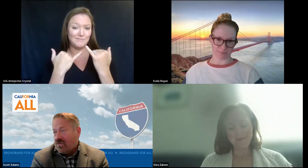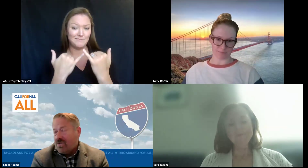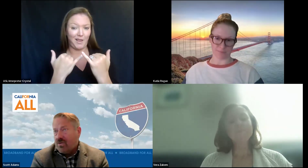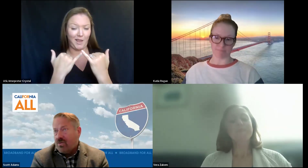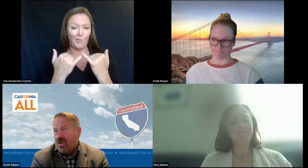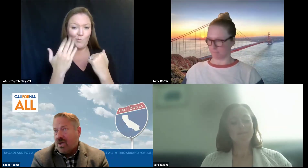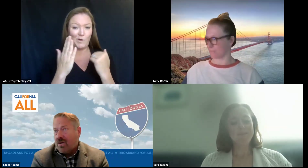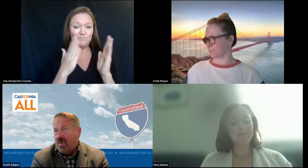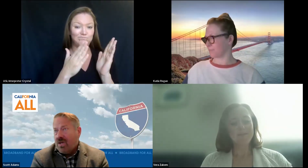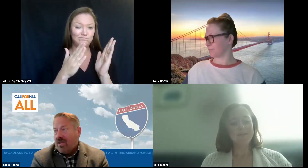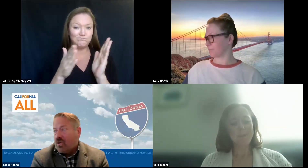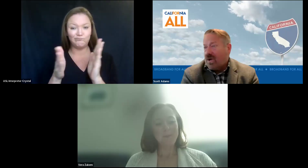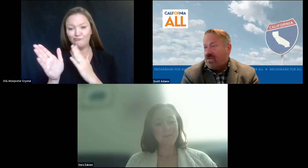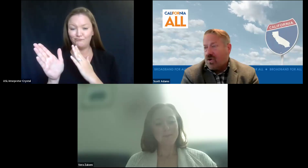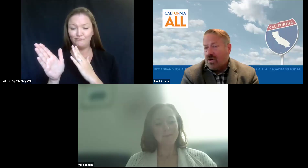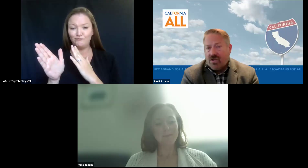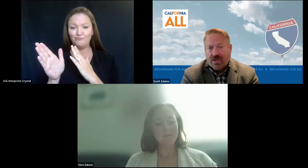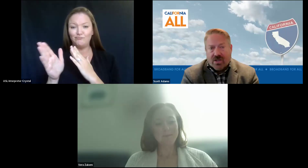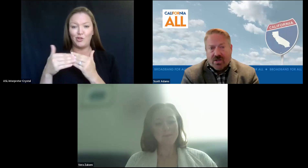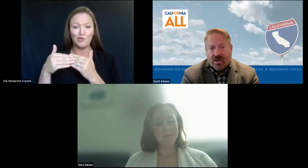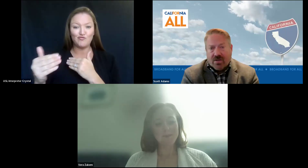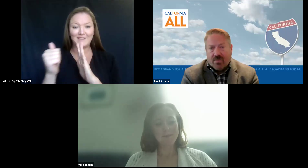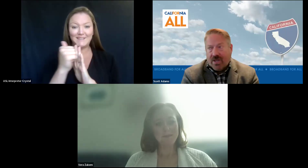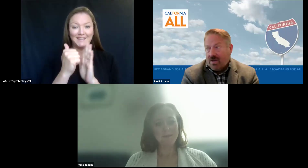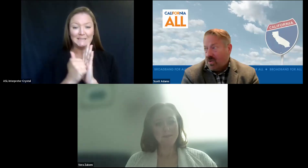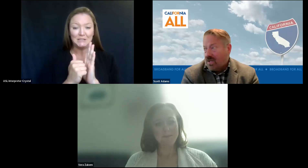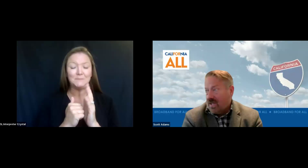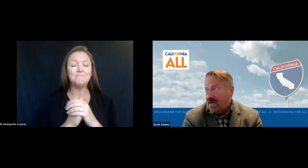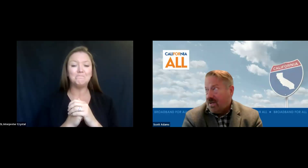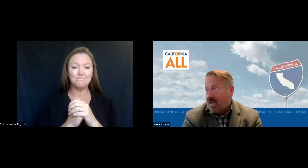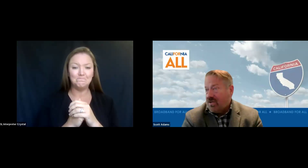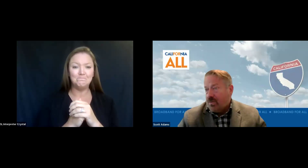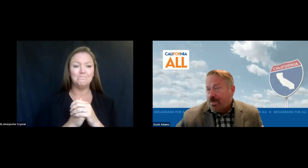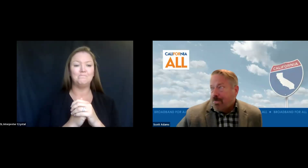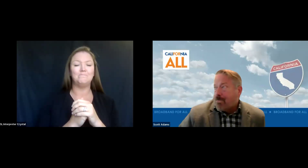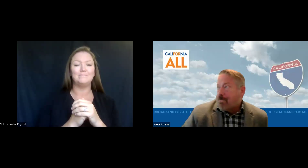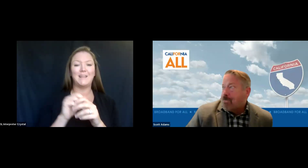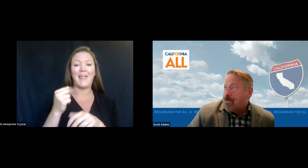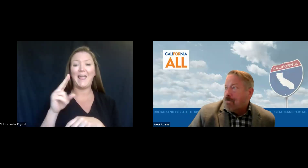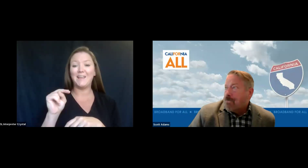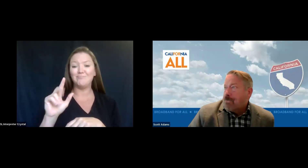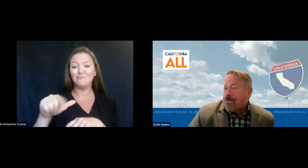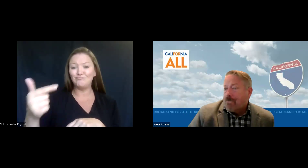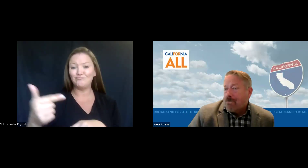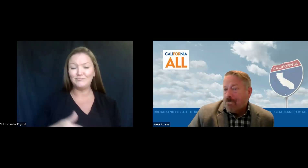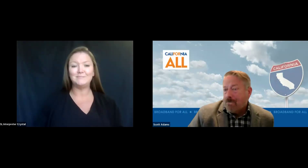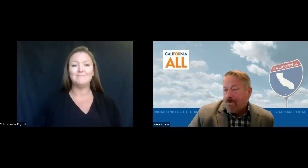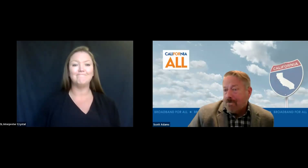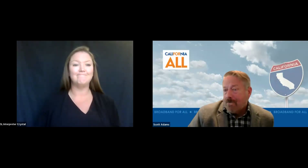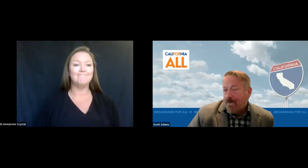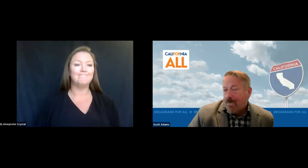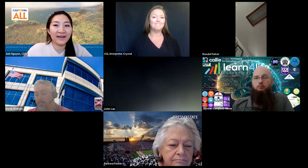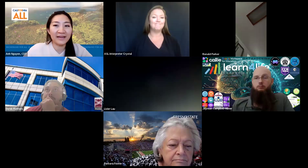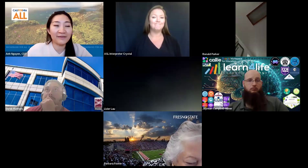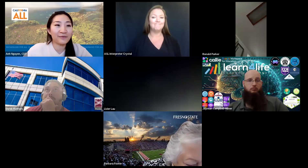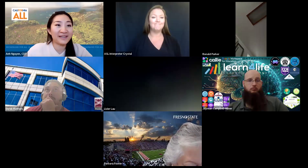pivot now to the rest of our agenda. And I'm going to hand it back to you. Thank you so much,